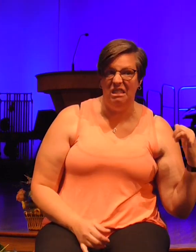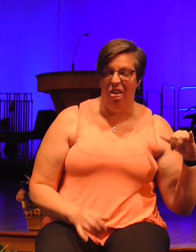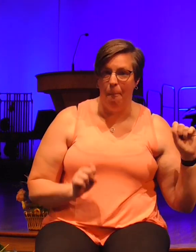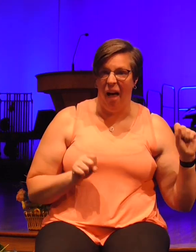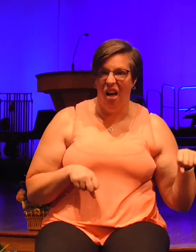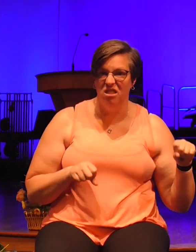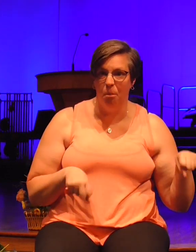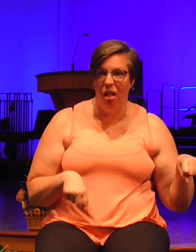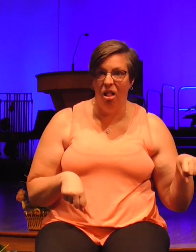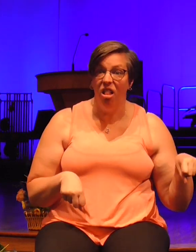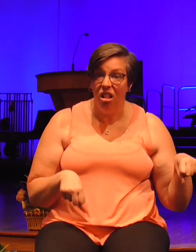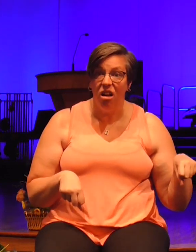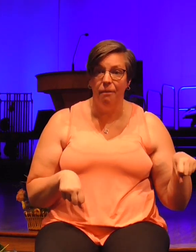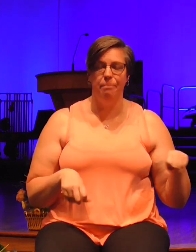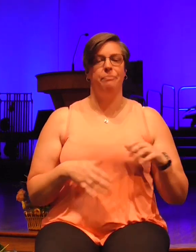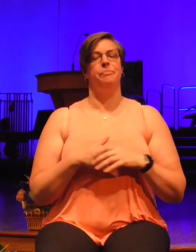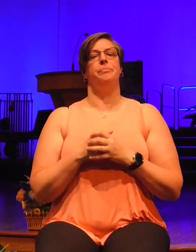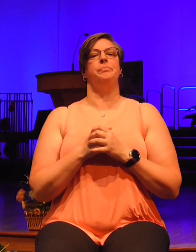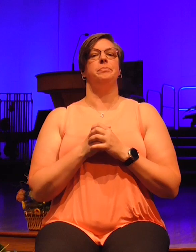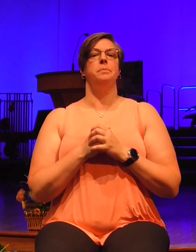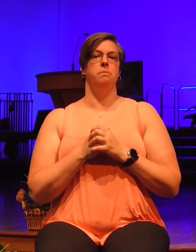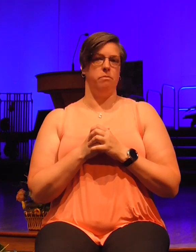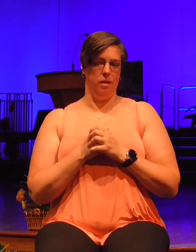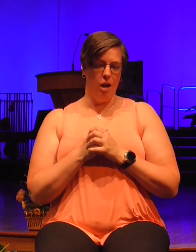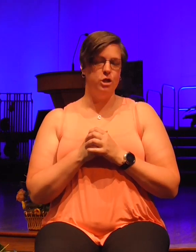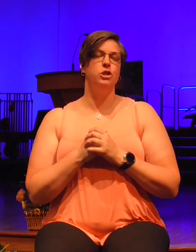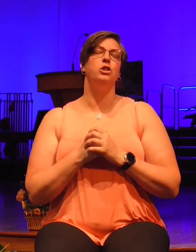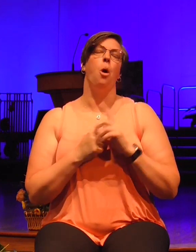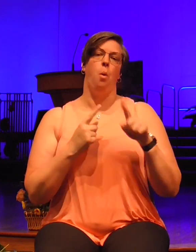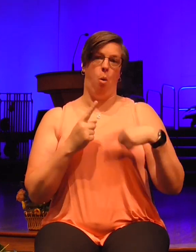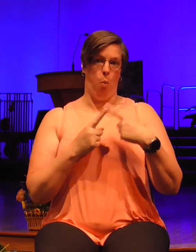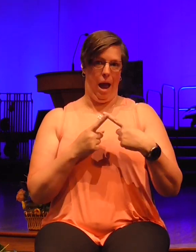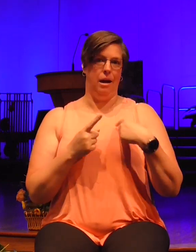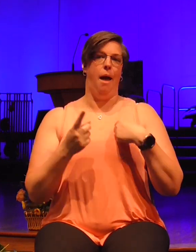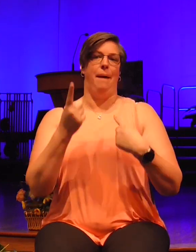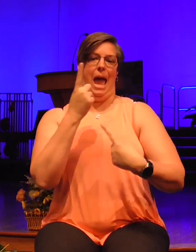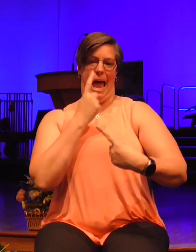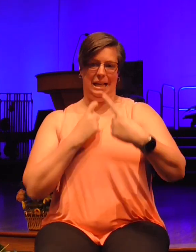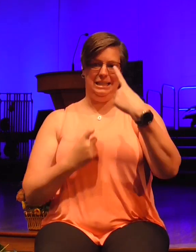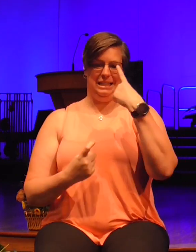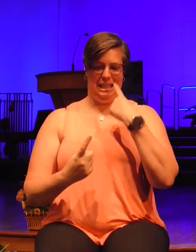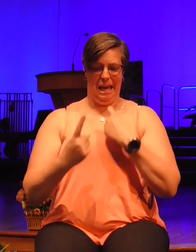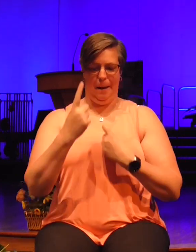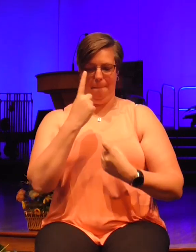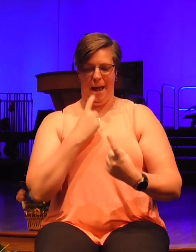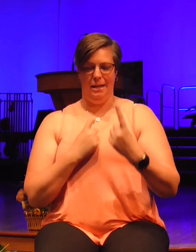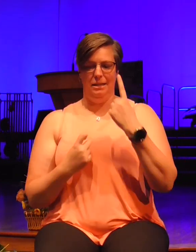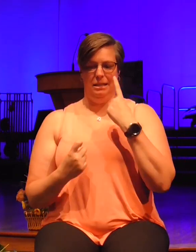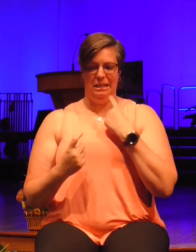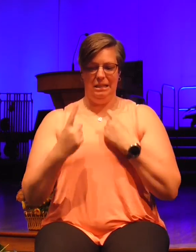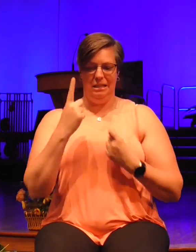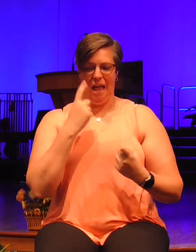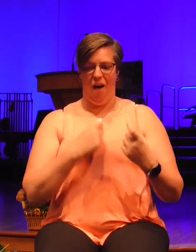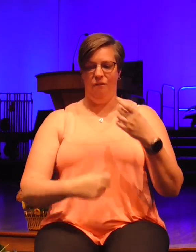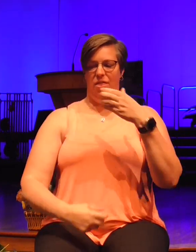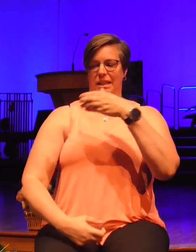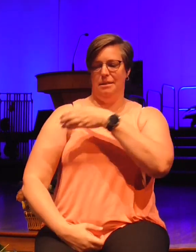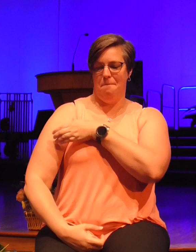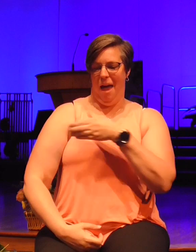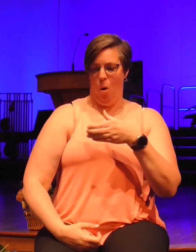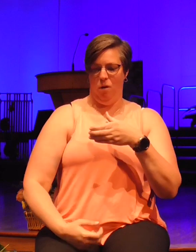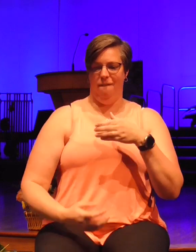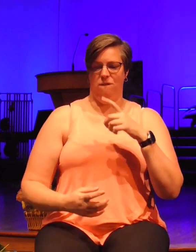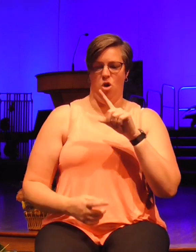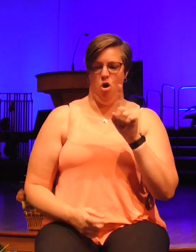asking these transformational questions, we can feel the power of ourselves returning, and we're in